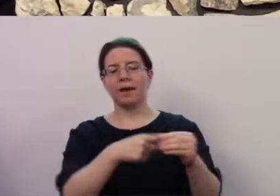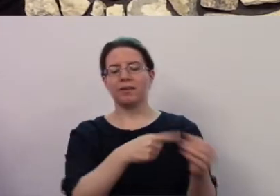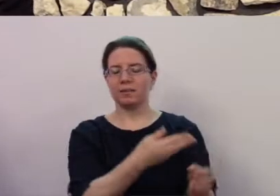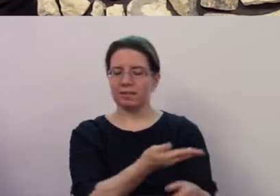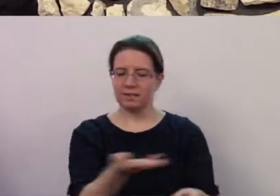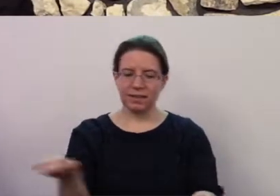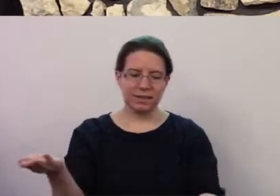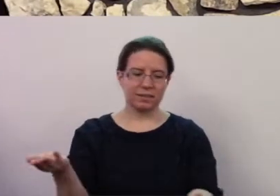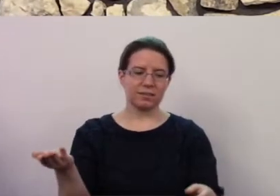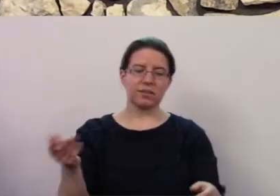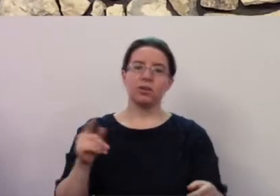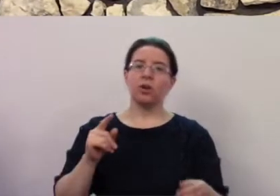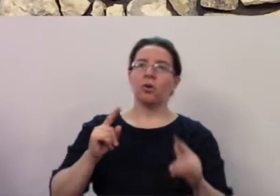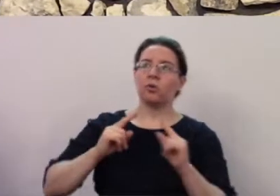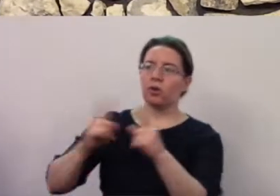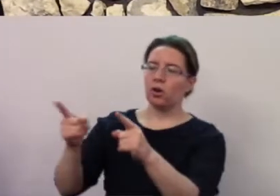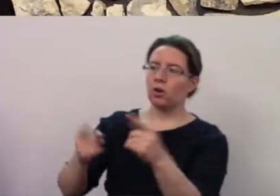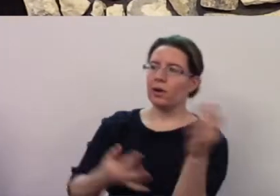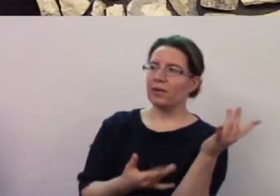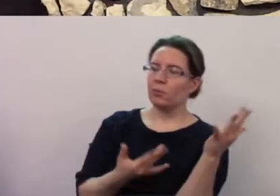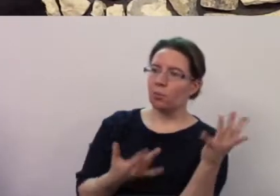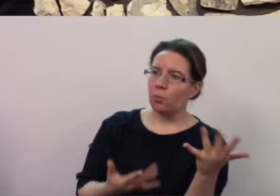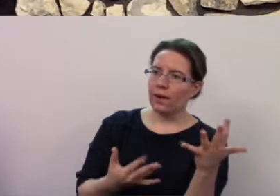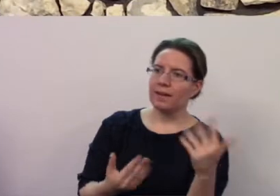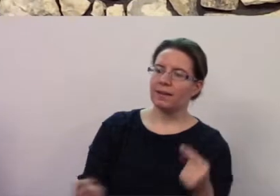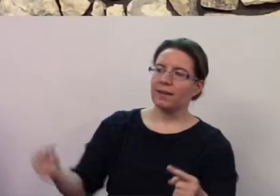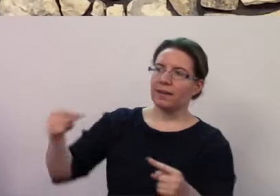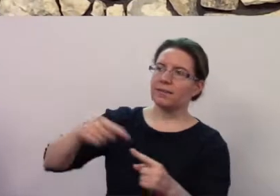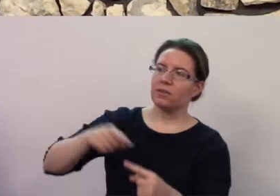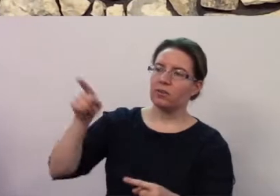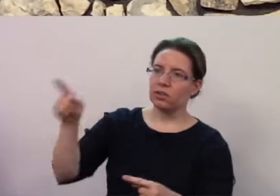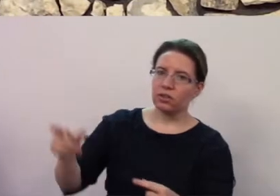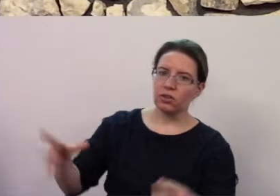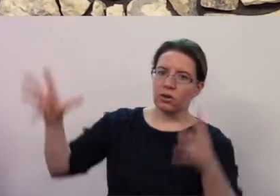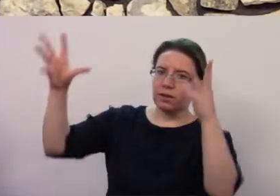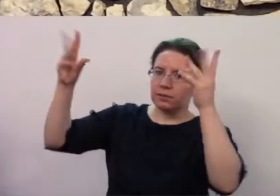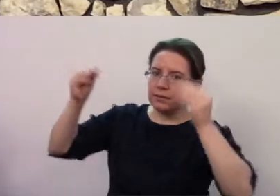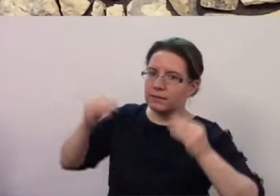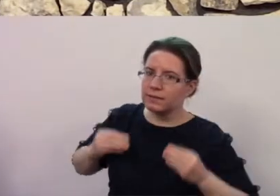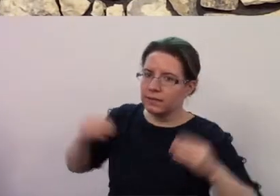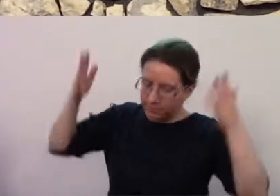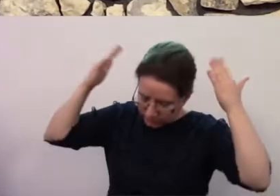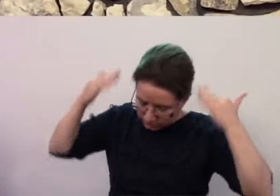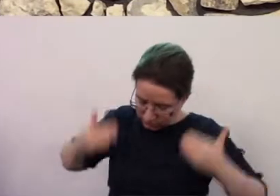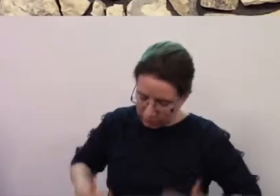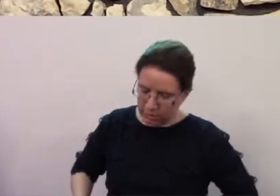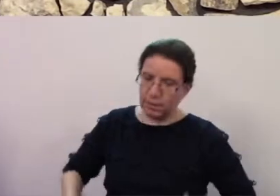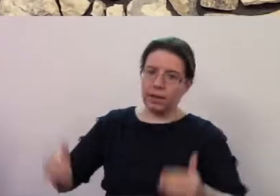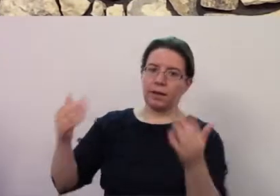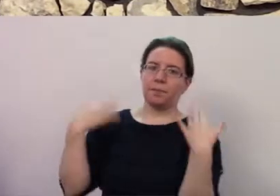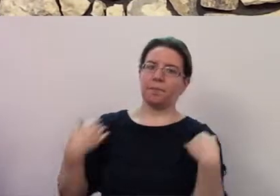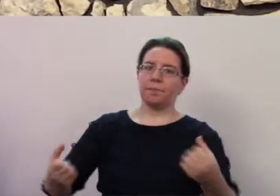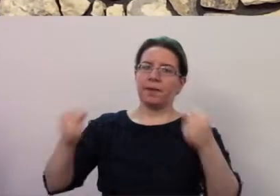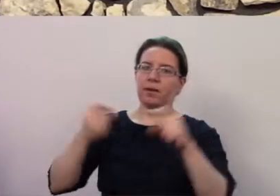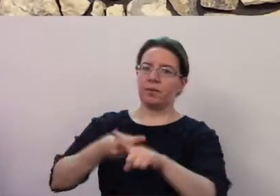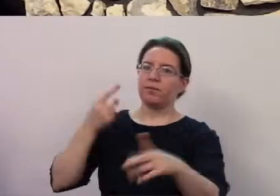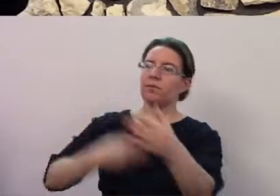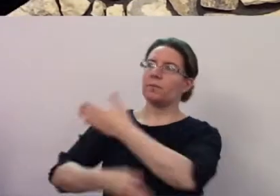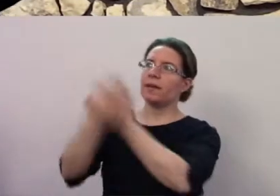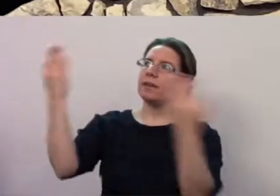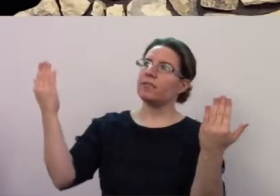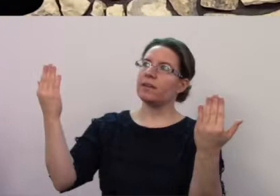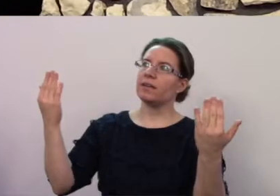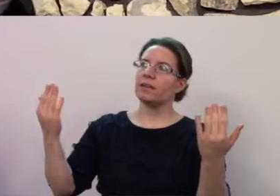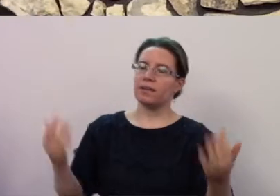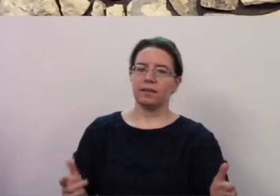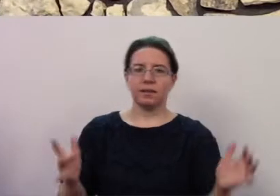you, but tarry ye in the city of Jerusalem until you will be endued with power from on high. And he led them